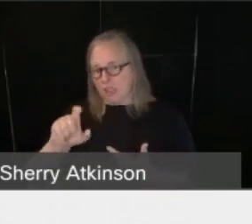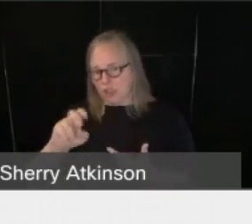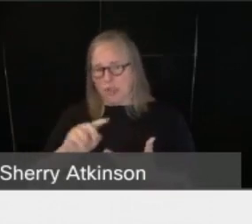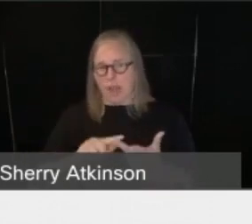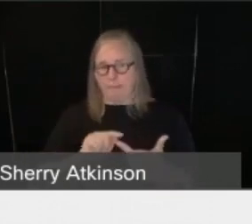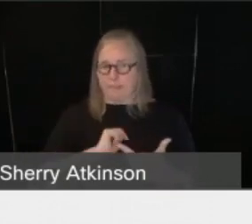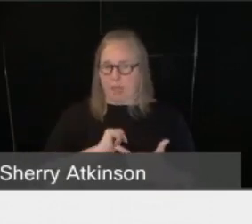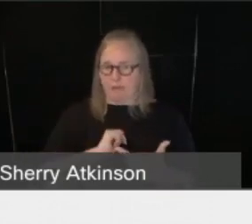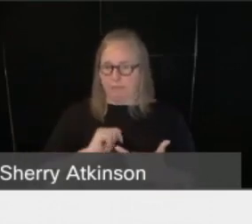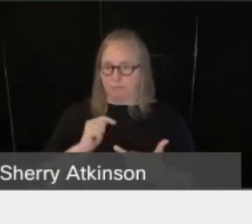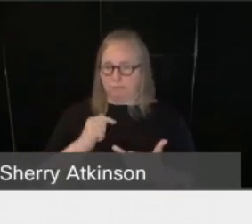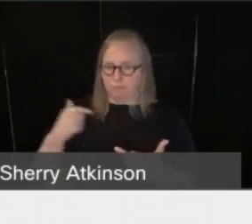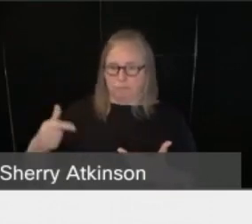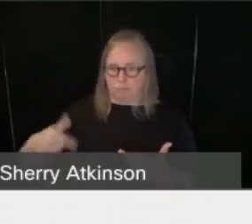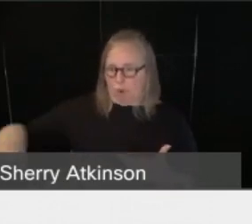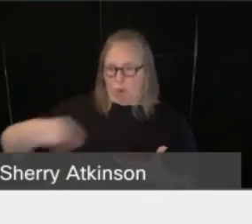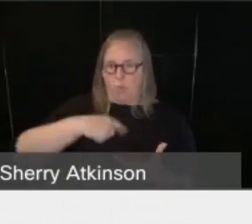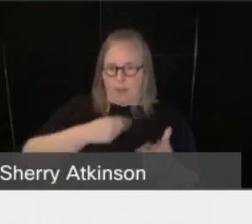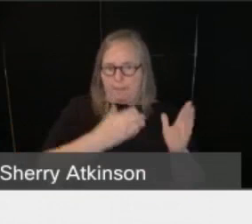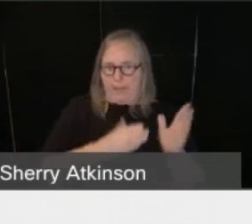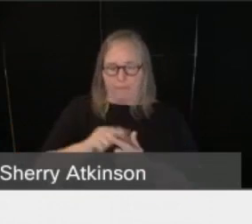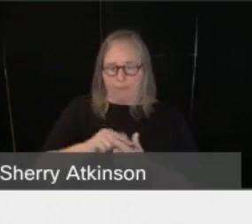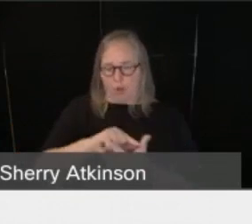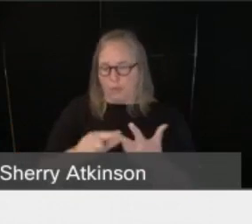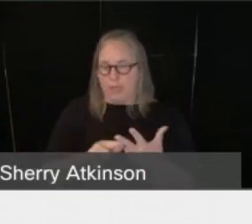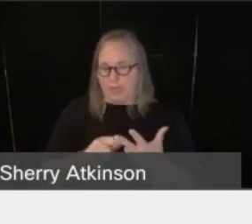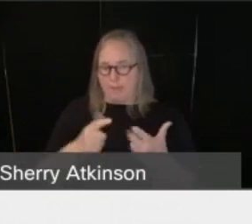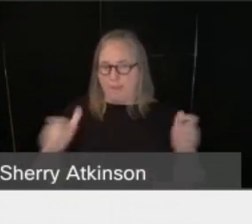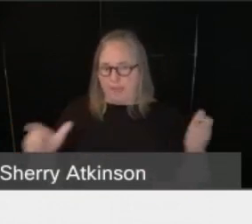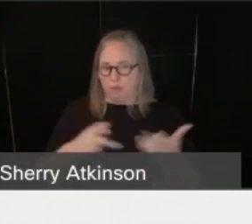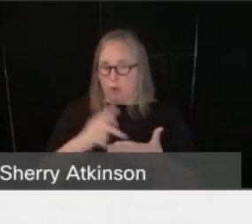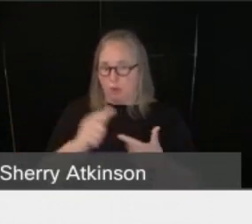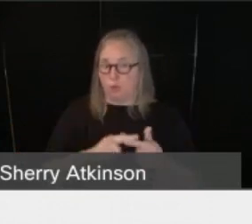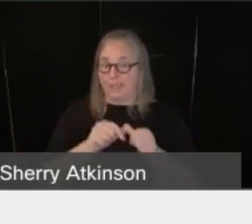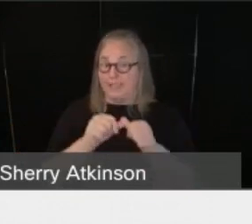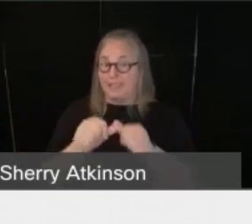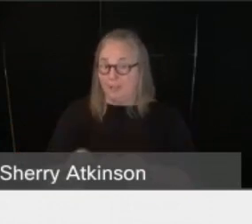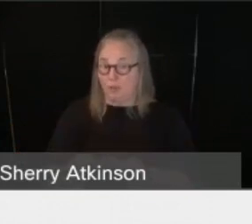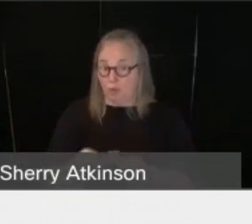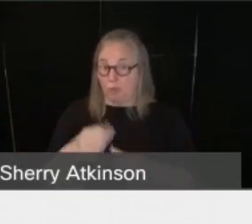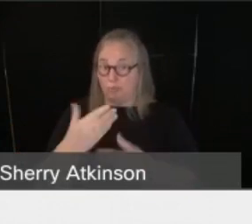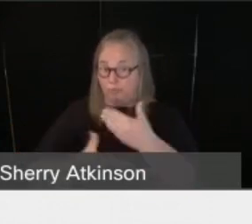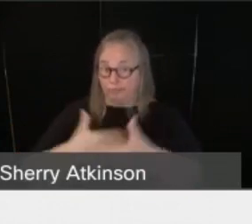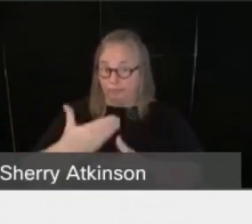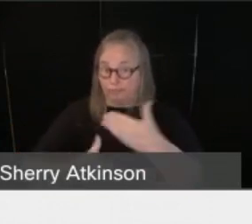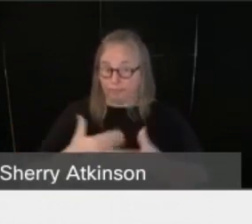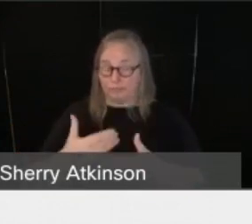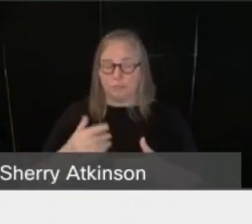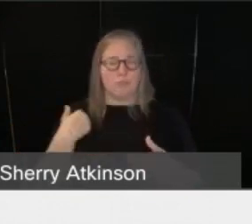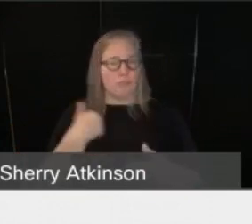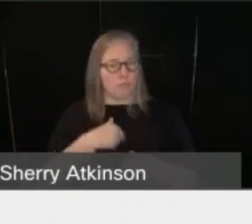three major projects to continue to move forward. We need to